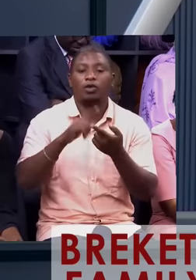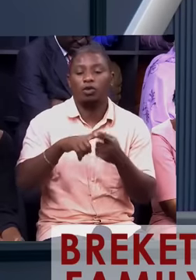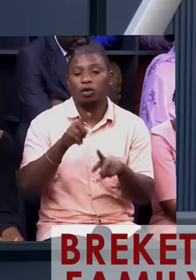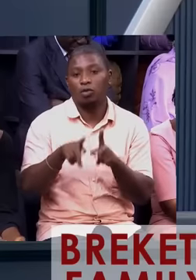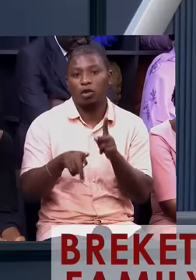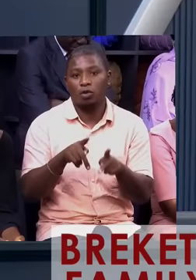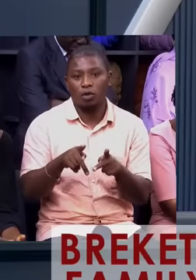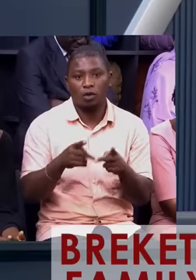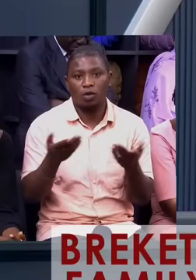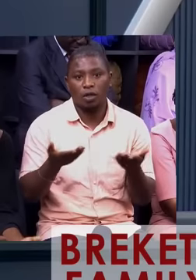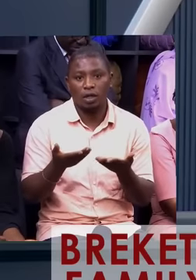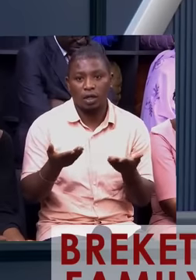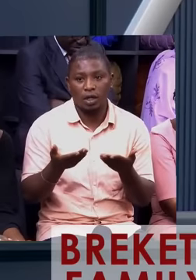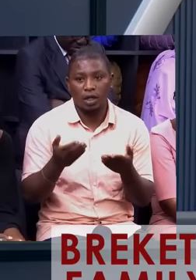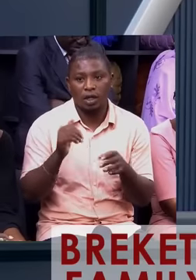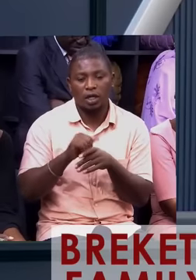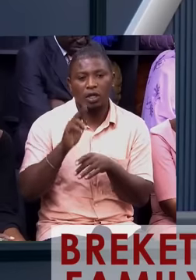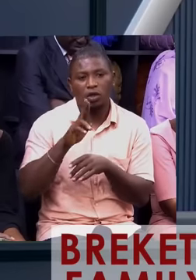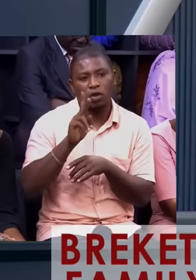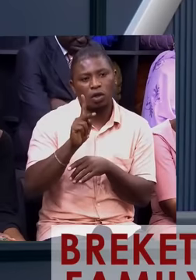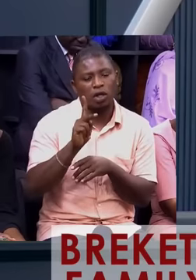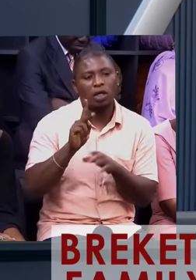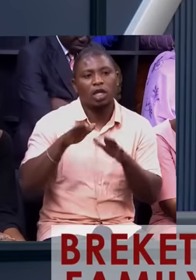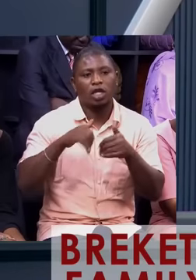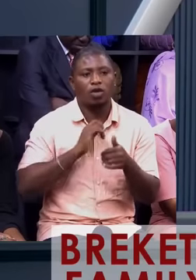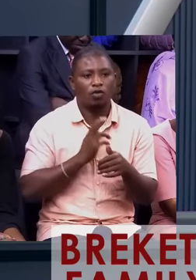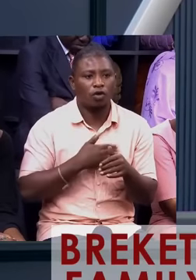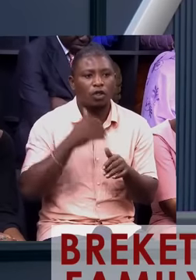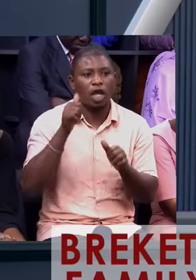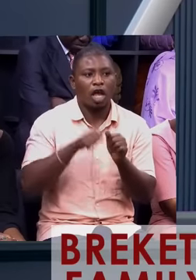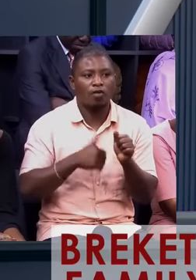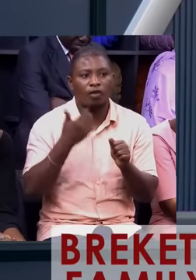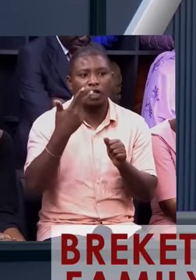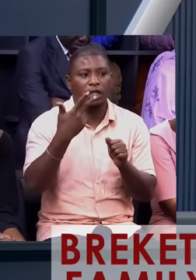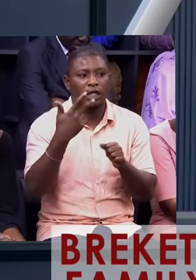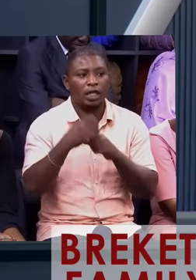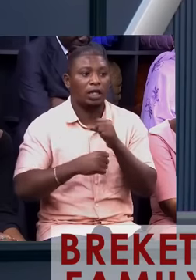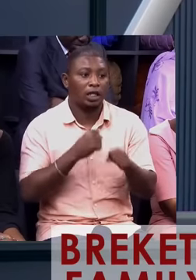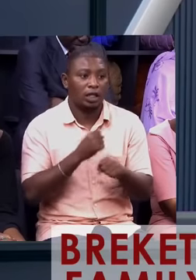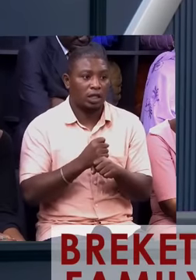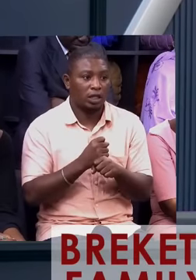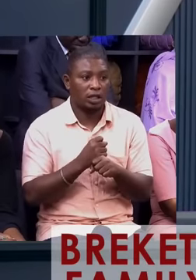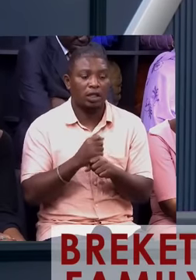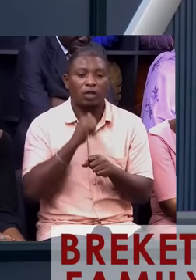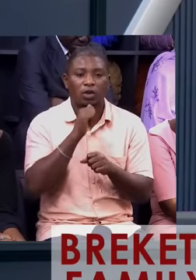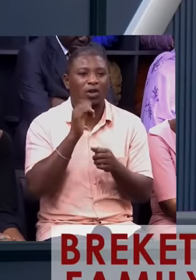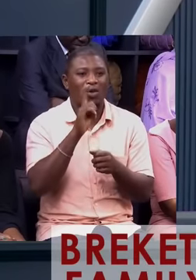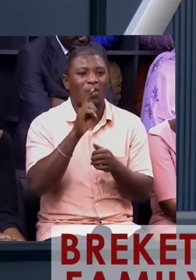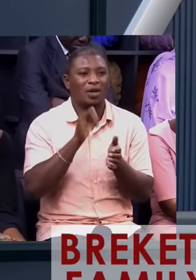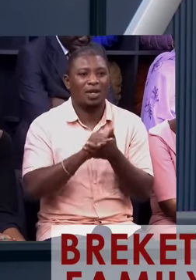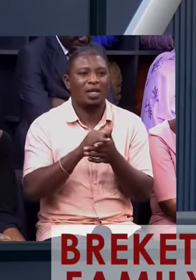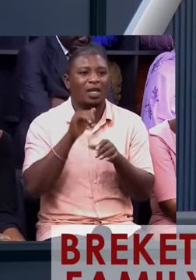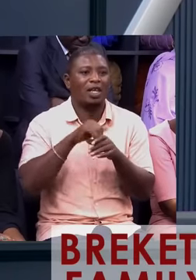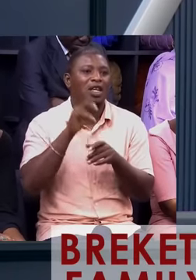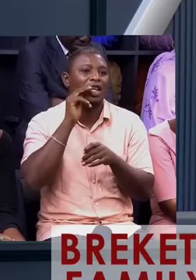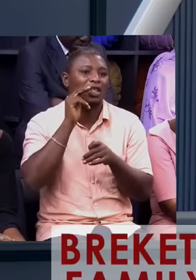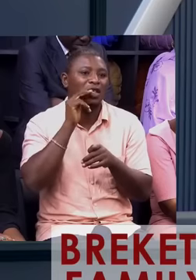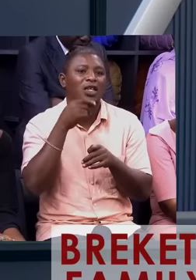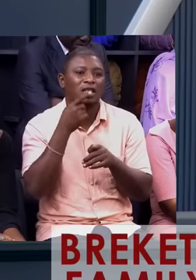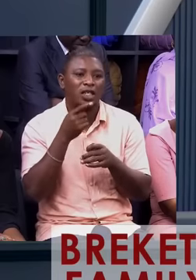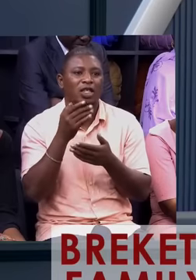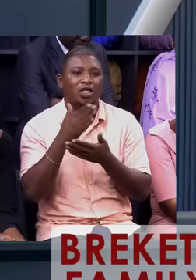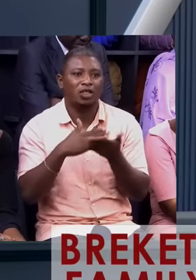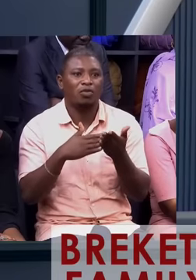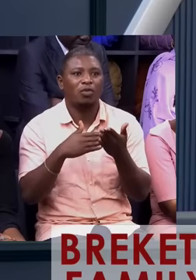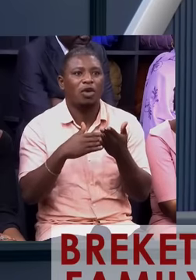us three every three years that is when the women should be checked not the one that they talked about certain ages because